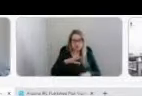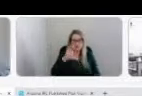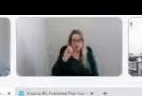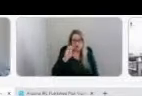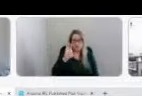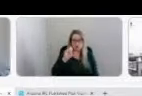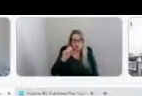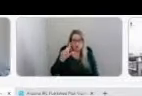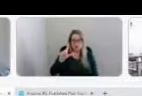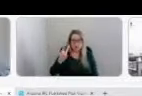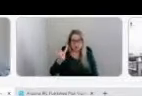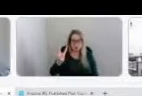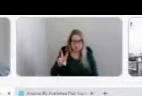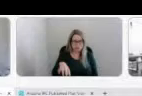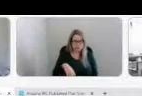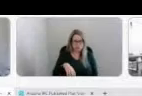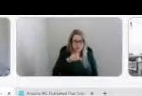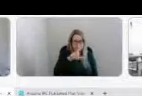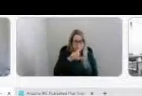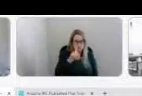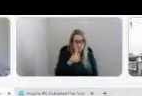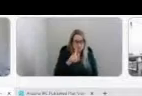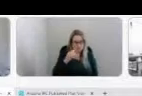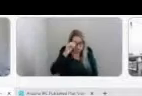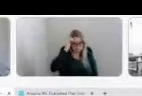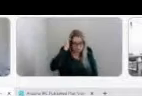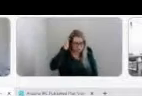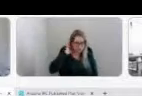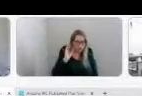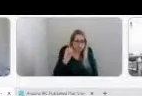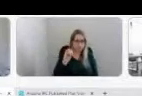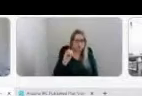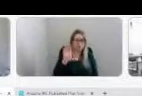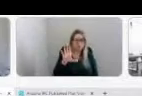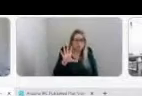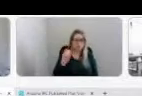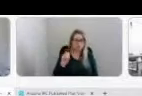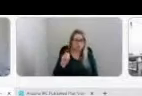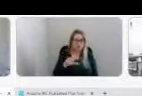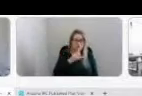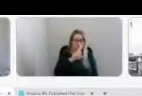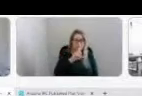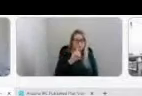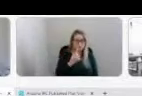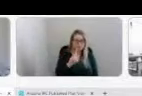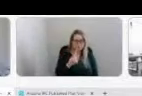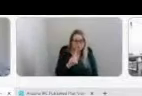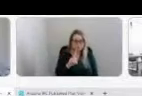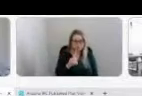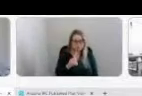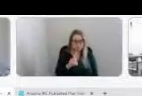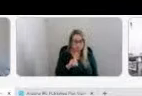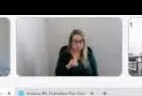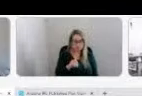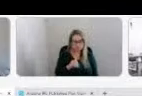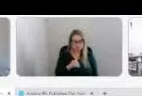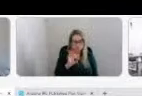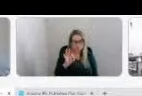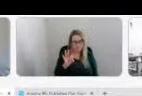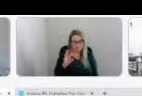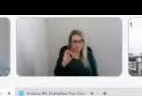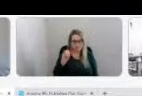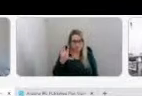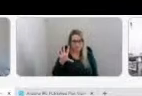are ld's 0 0 5 0 and ld that's ldf-050 and